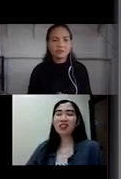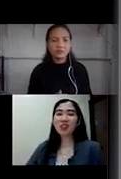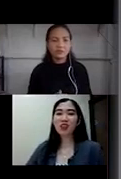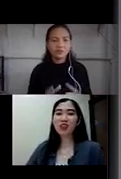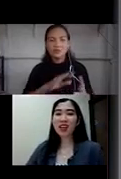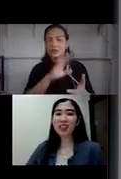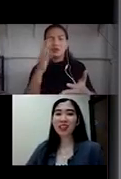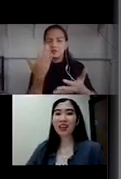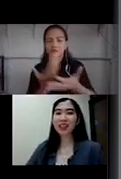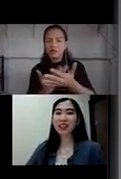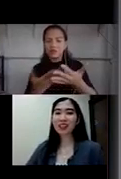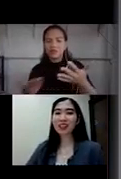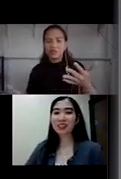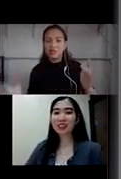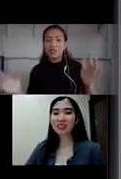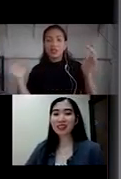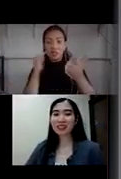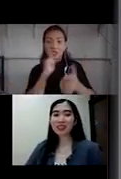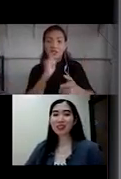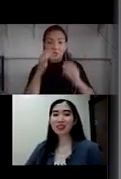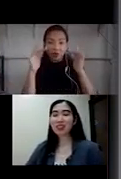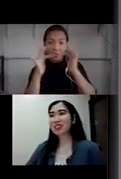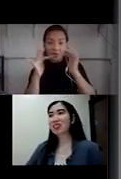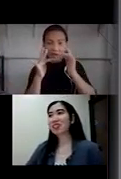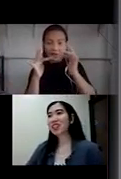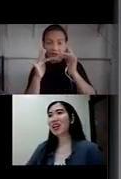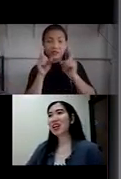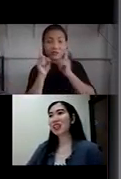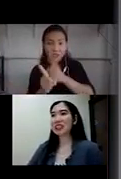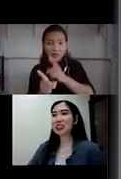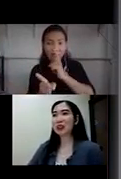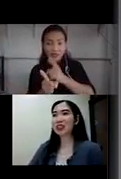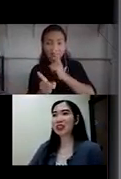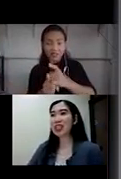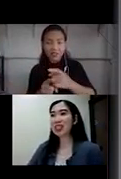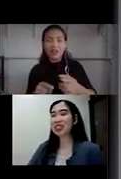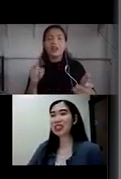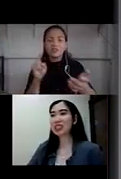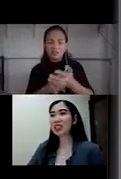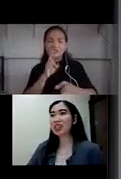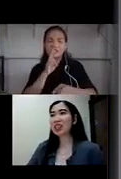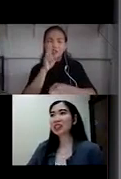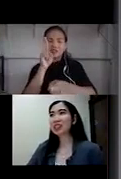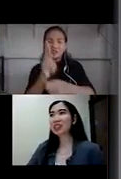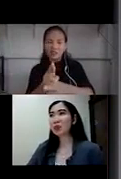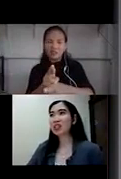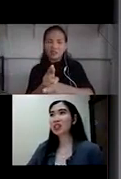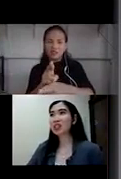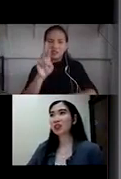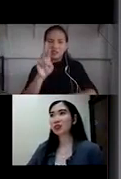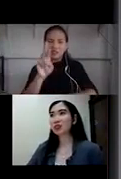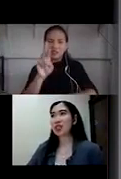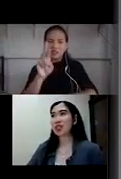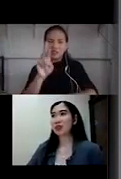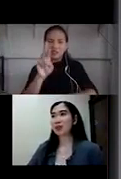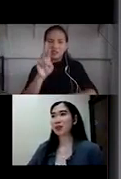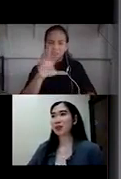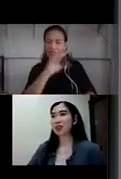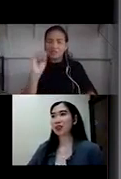is online, right? This is the reality today. This is the situation